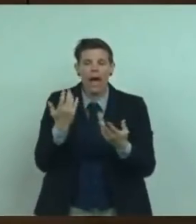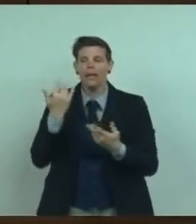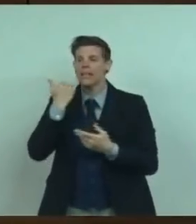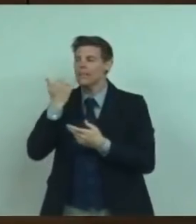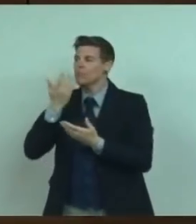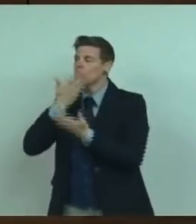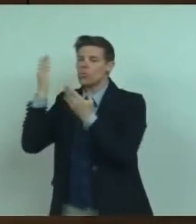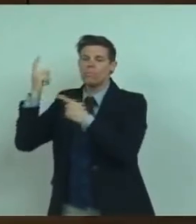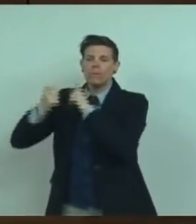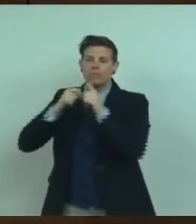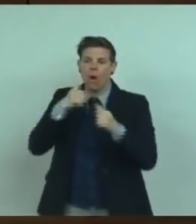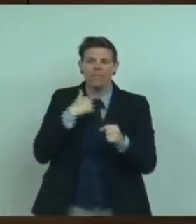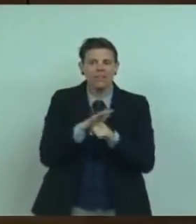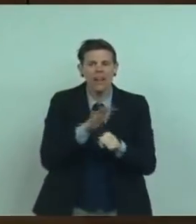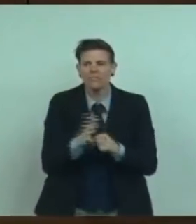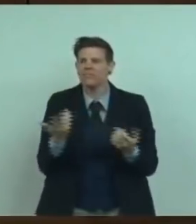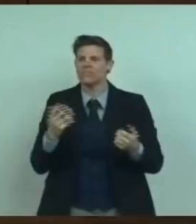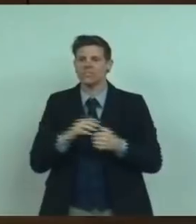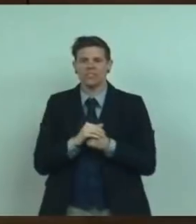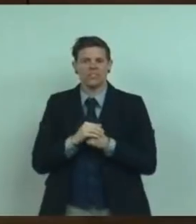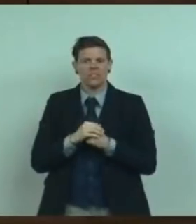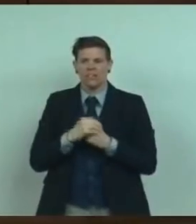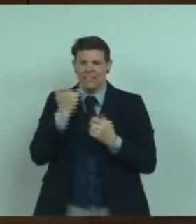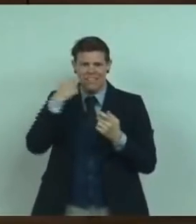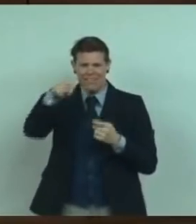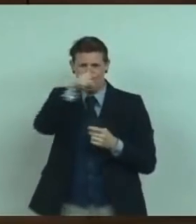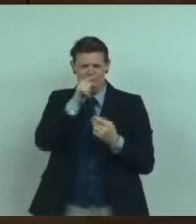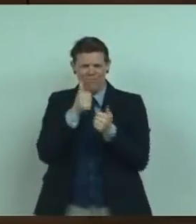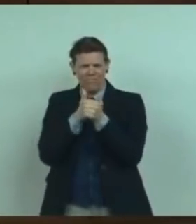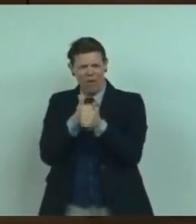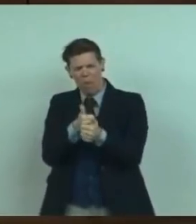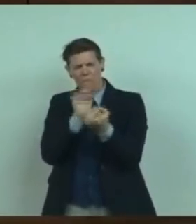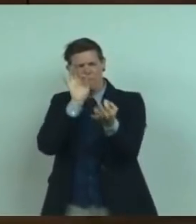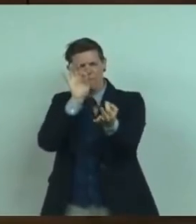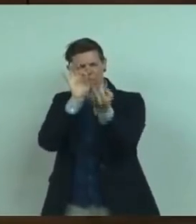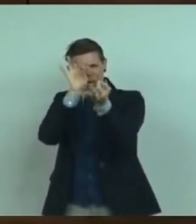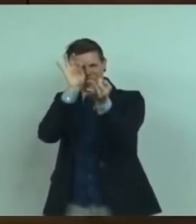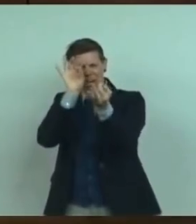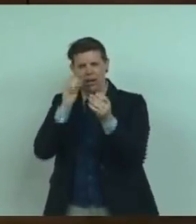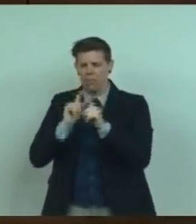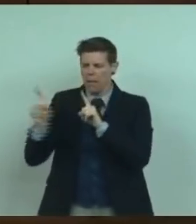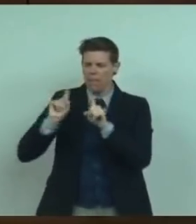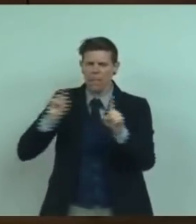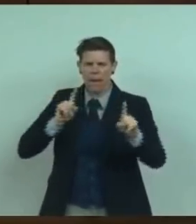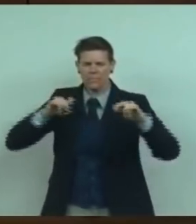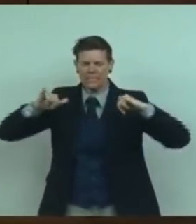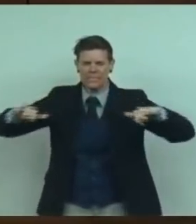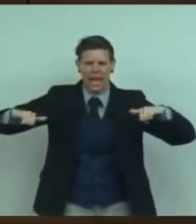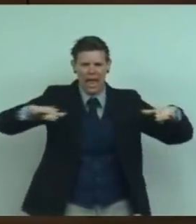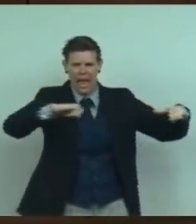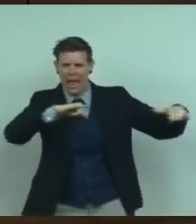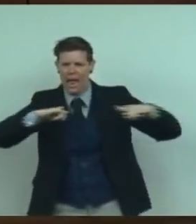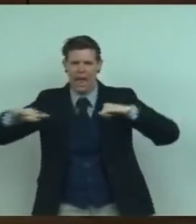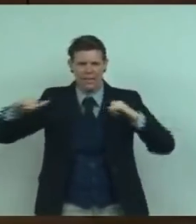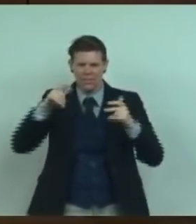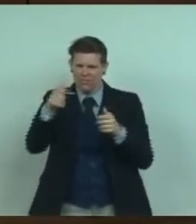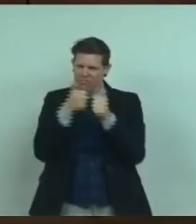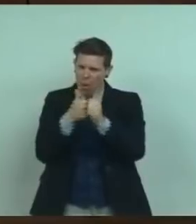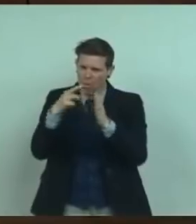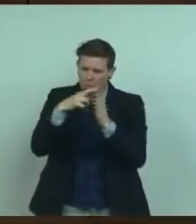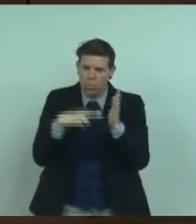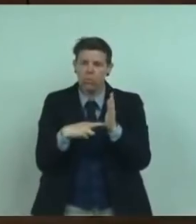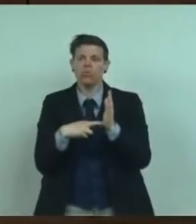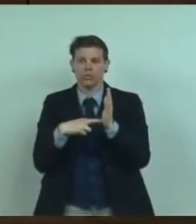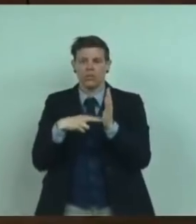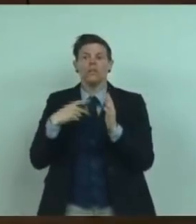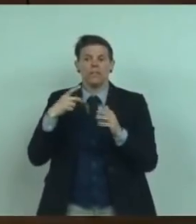model? How do I support every single New Mexican? So it's an all of the above approach. I think it is bearing